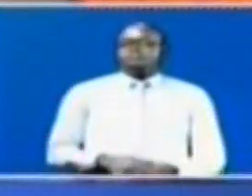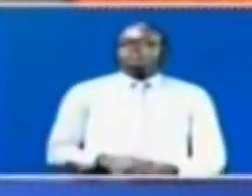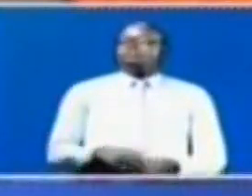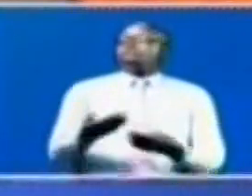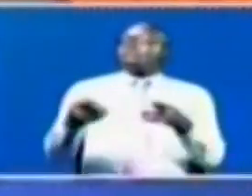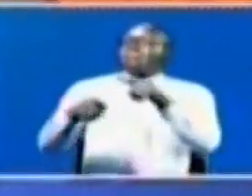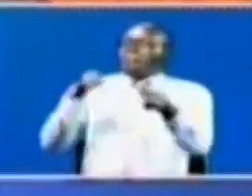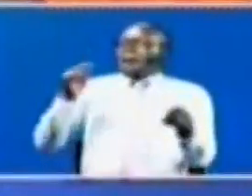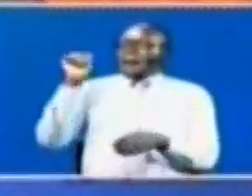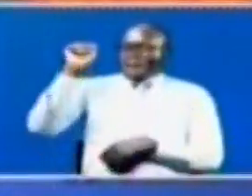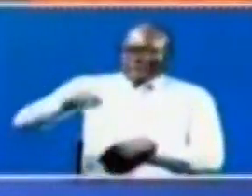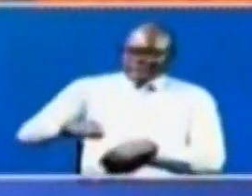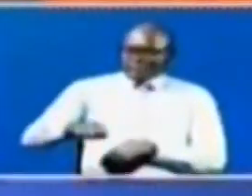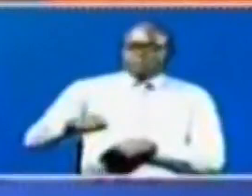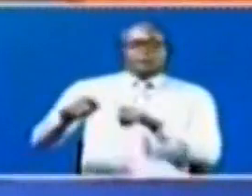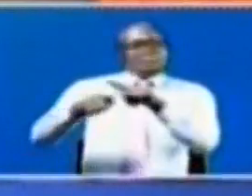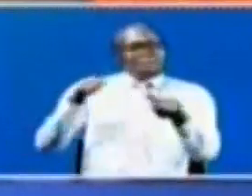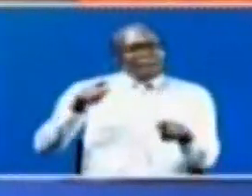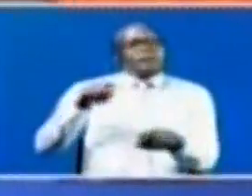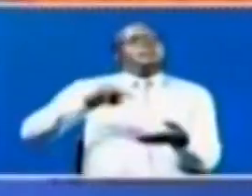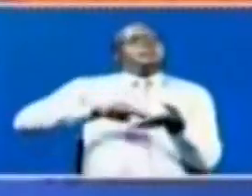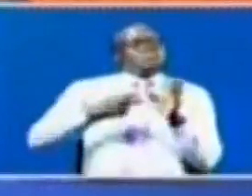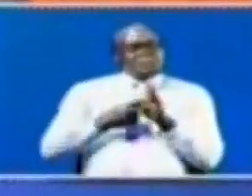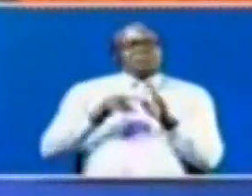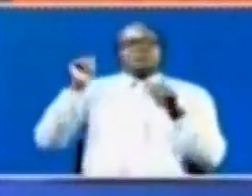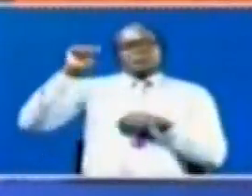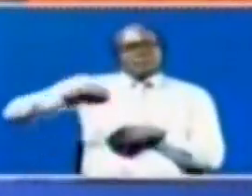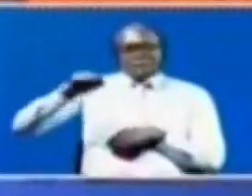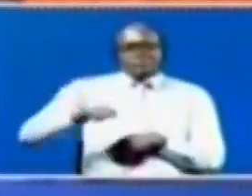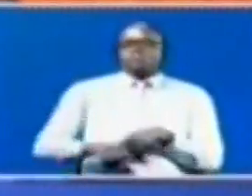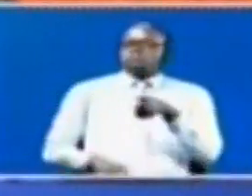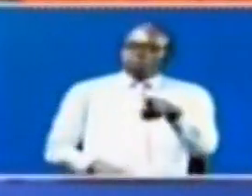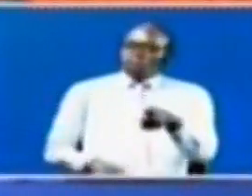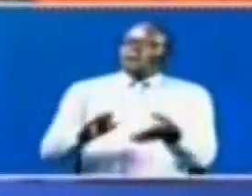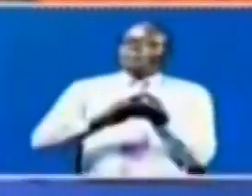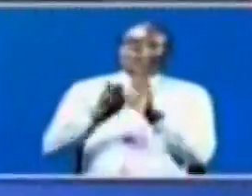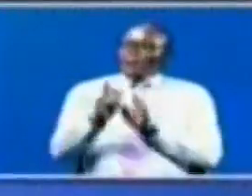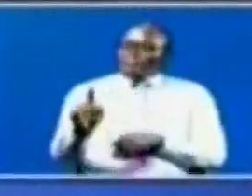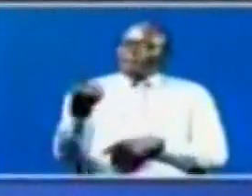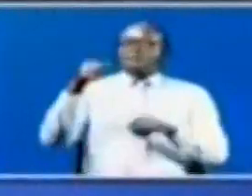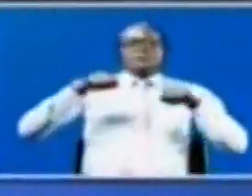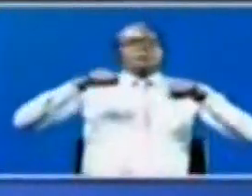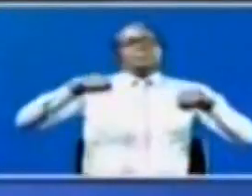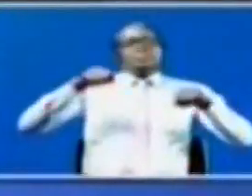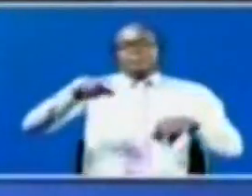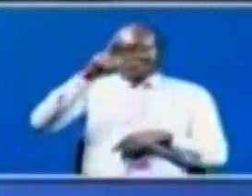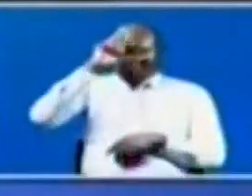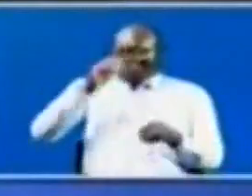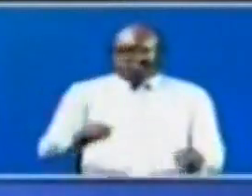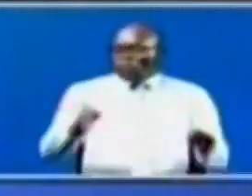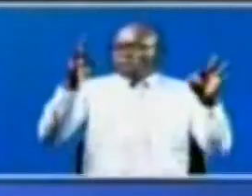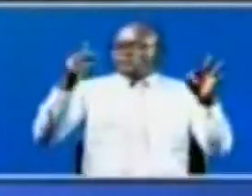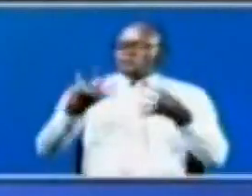it was, and murder it is. Nahashon Mutua becomes the first high-ranking police officer to